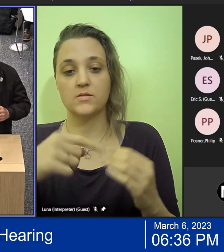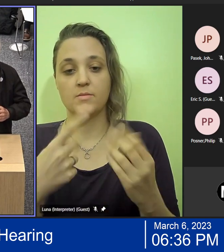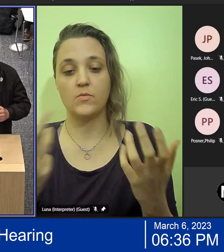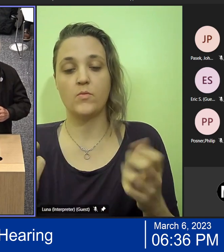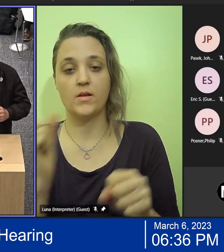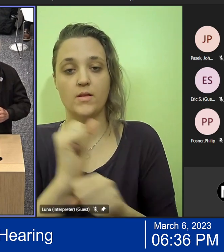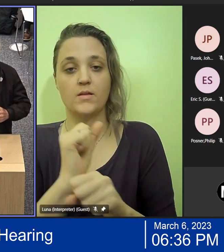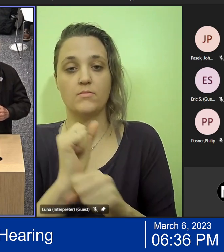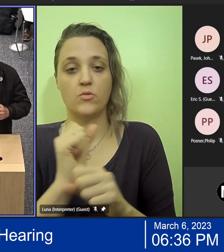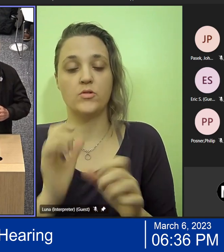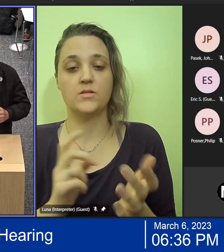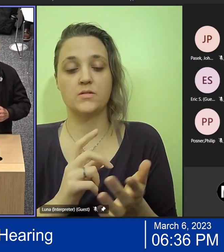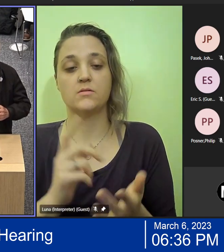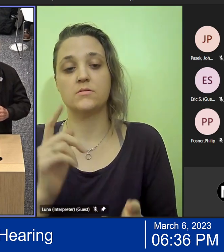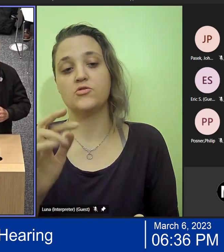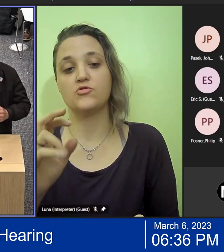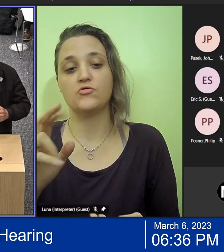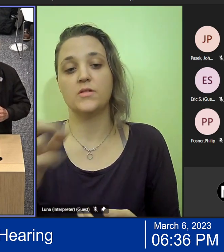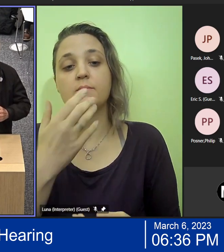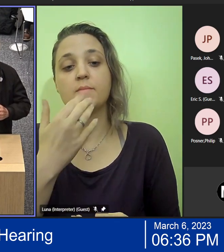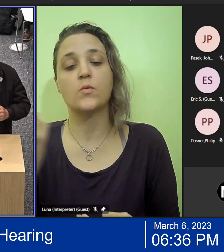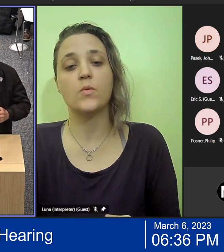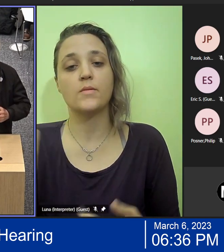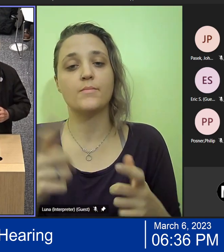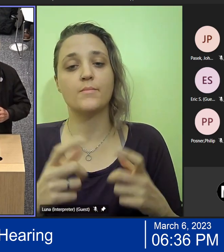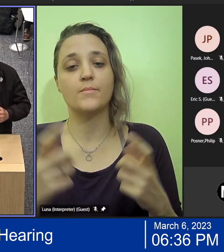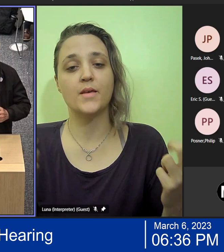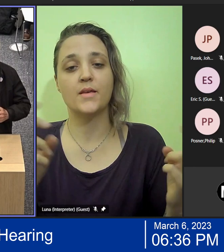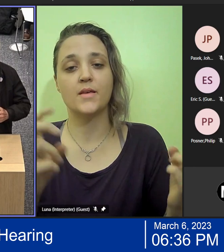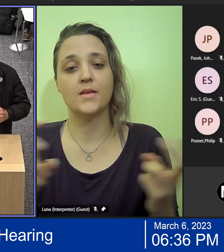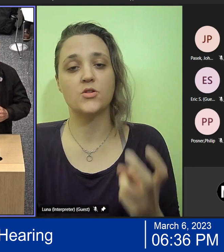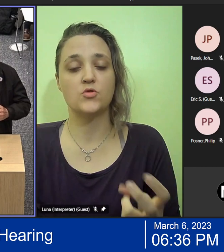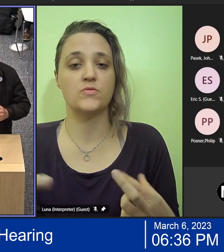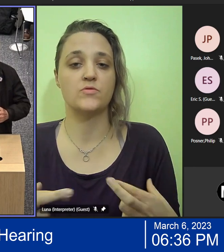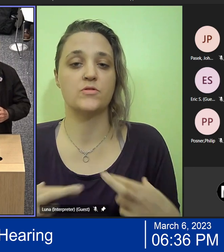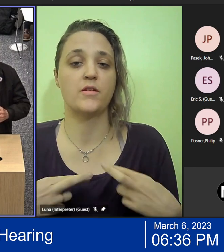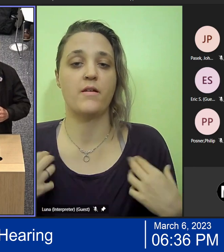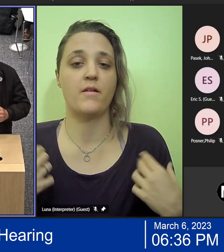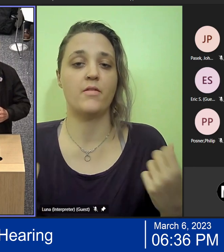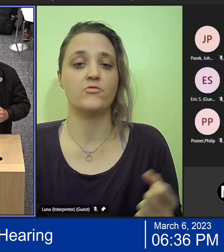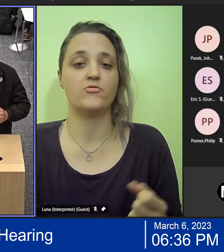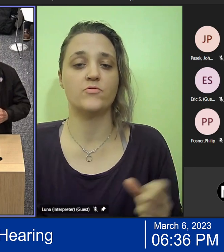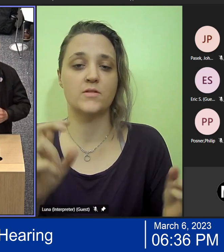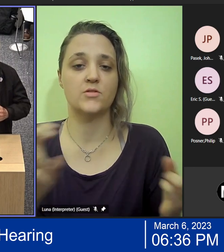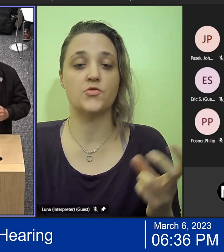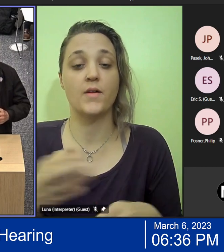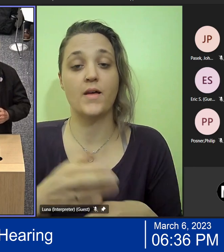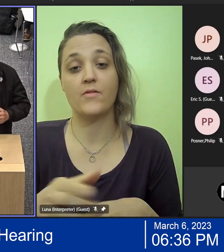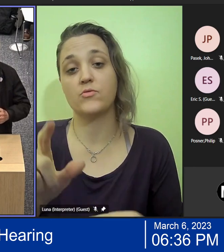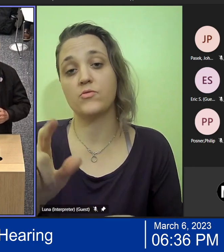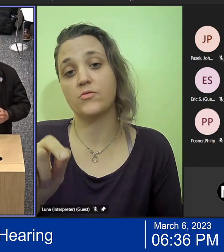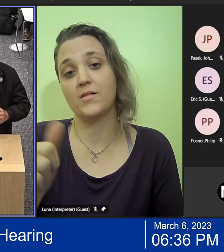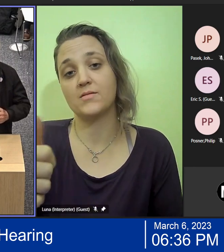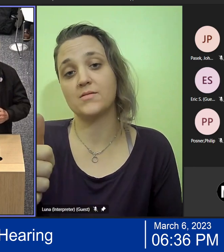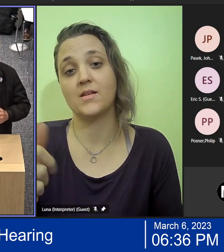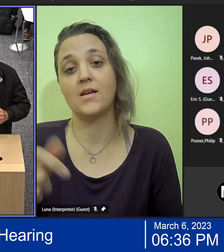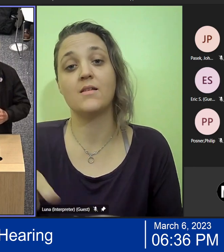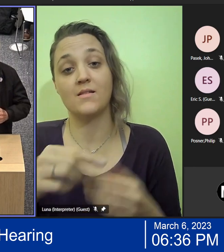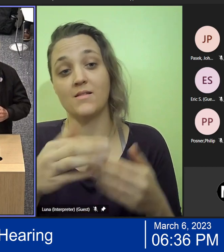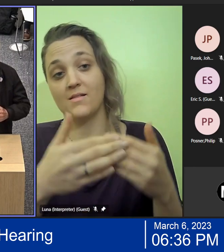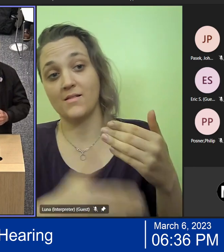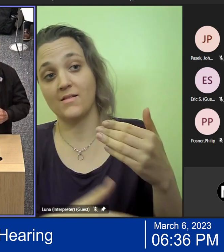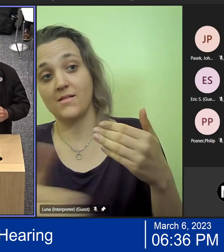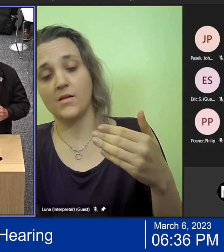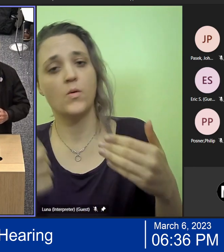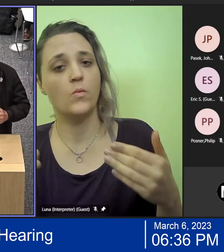better. One of the big issues has been the retiree health insurance issue. Everyone hired by Metro after 2010 into a bargaining